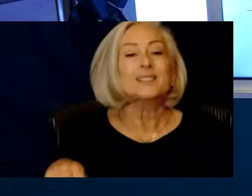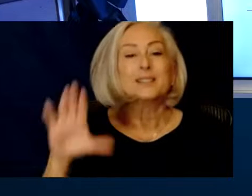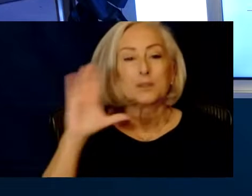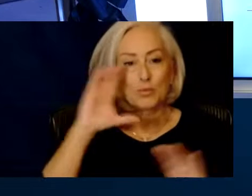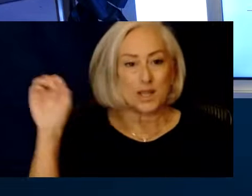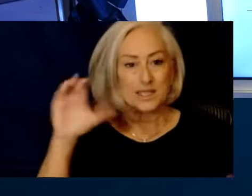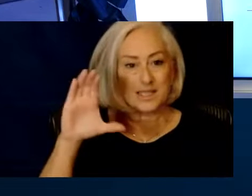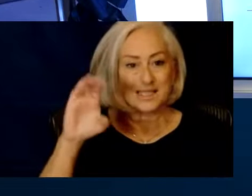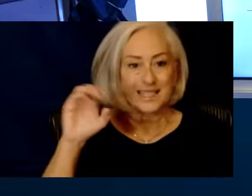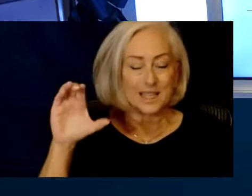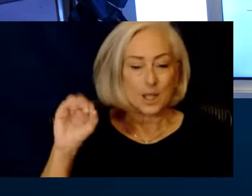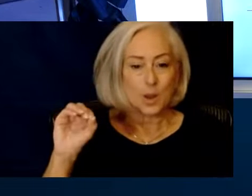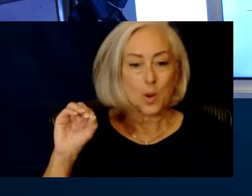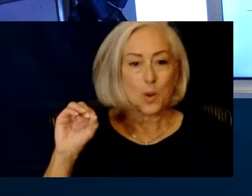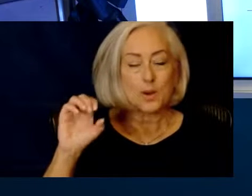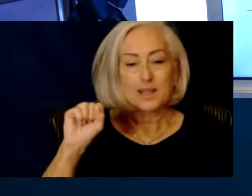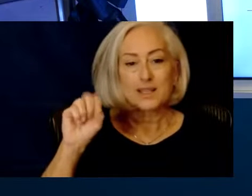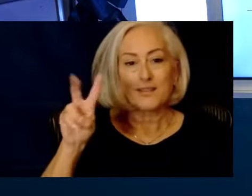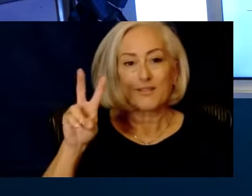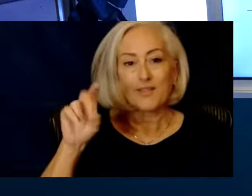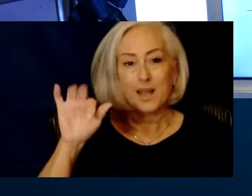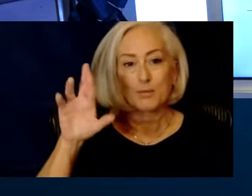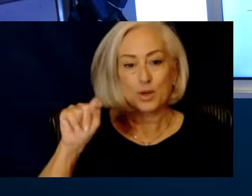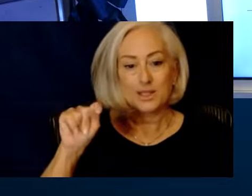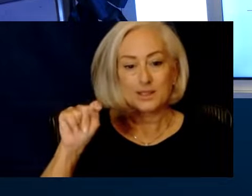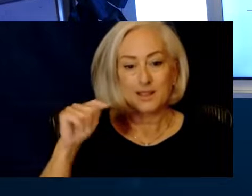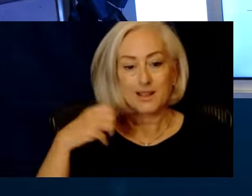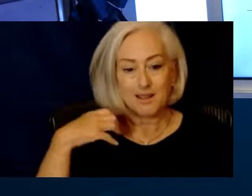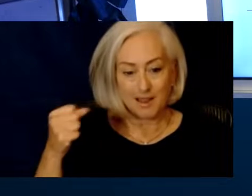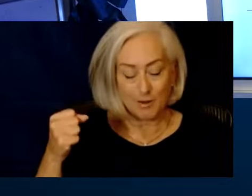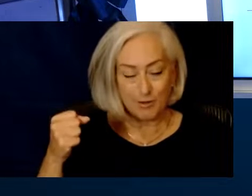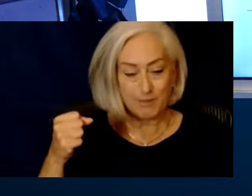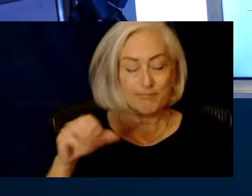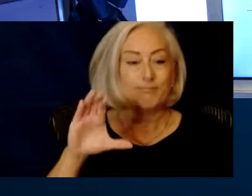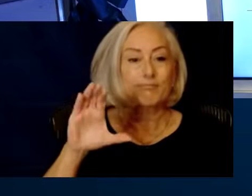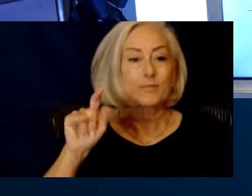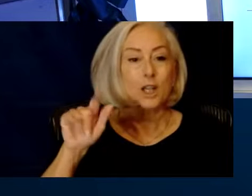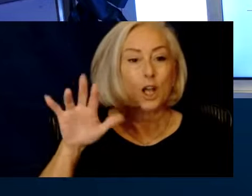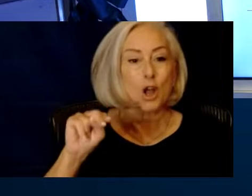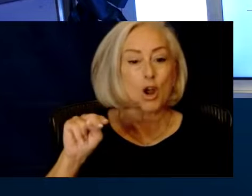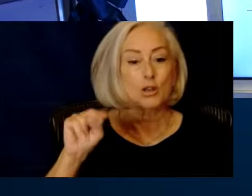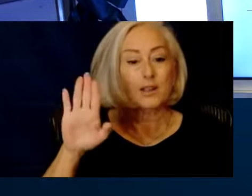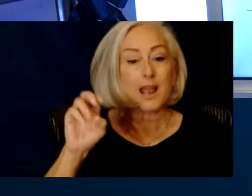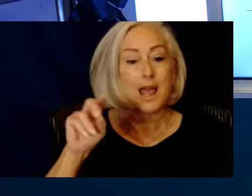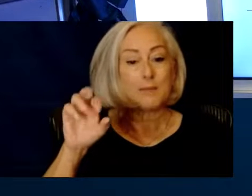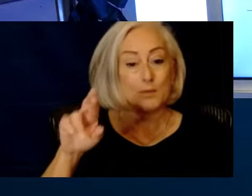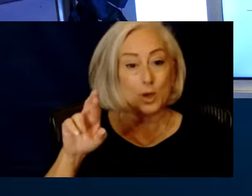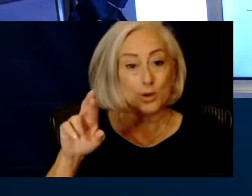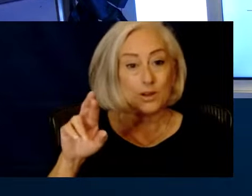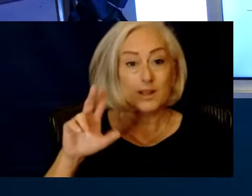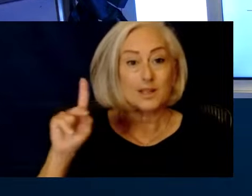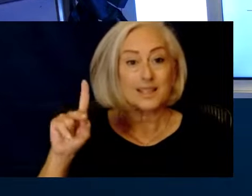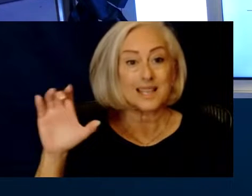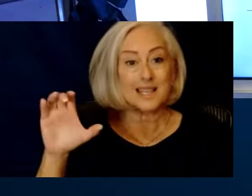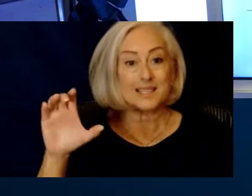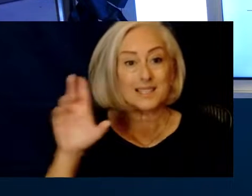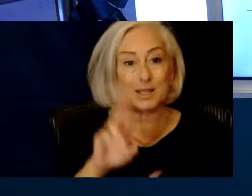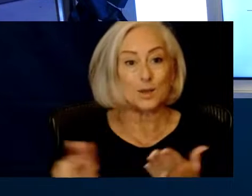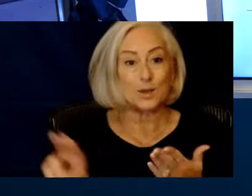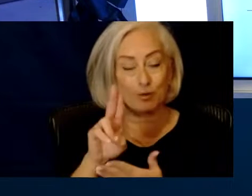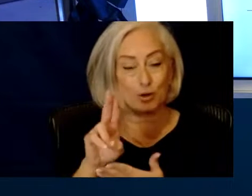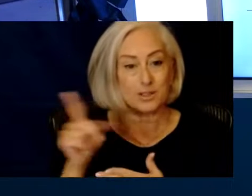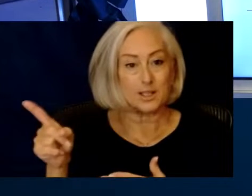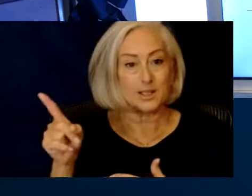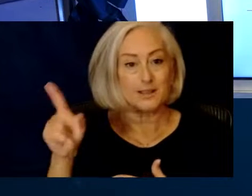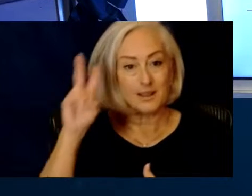Abner, associate provost of campus health and wellness at Kansas City University. Good morning to all of you. We will have our discussion